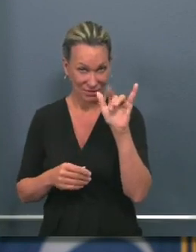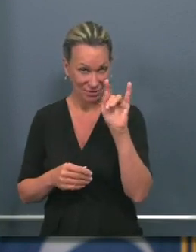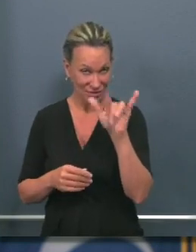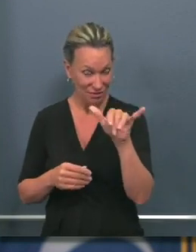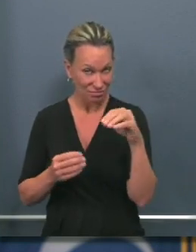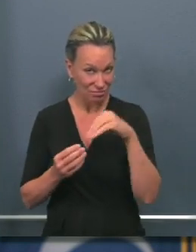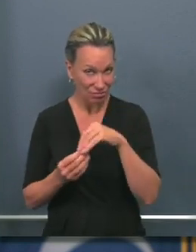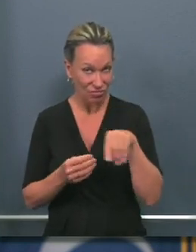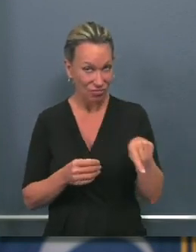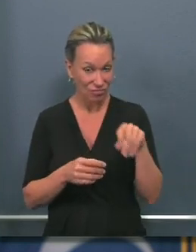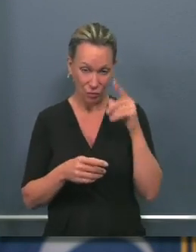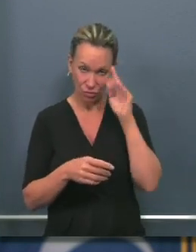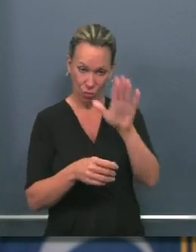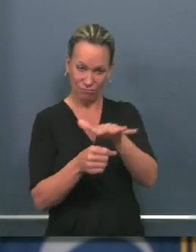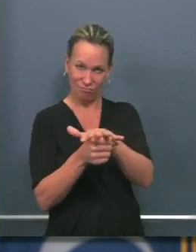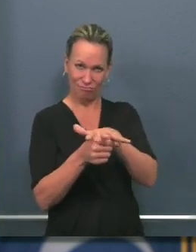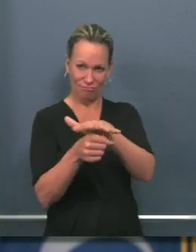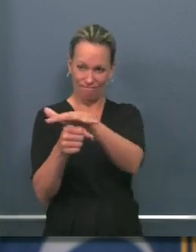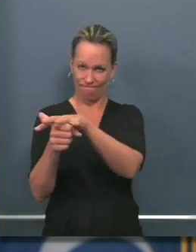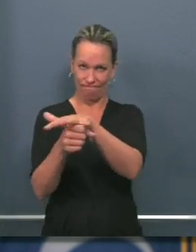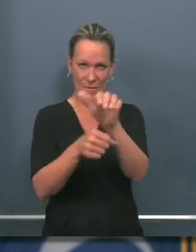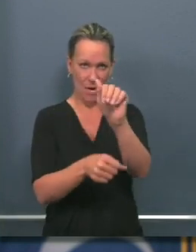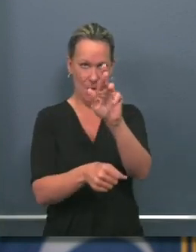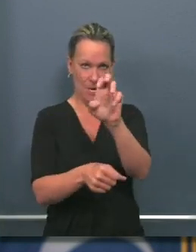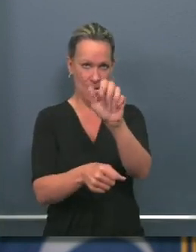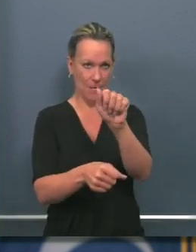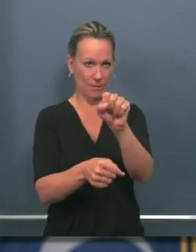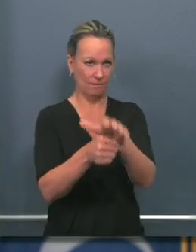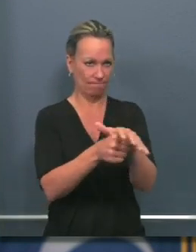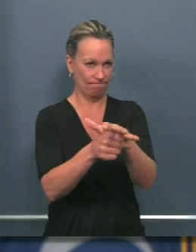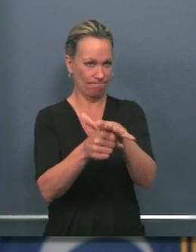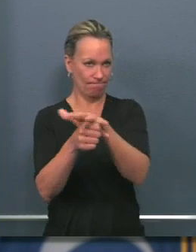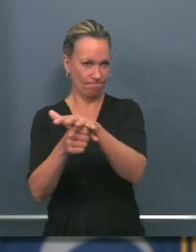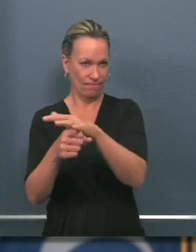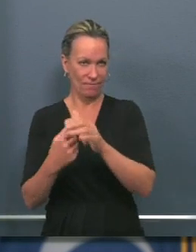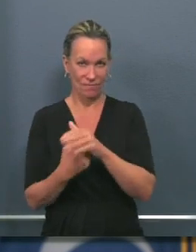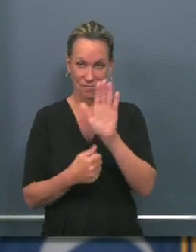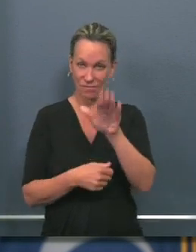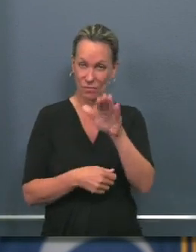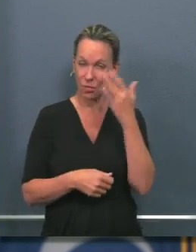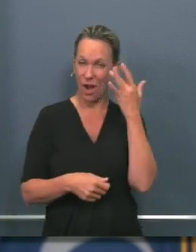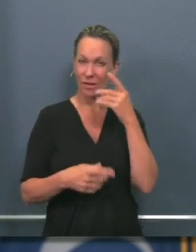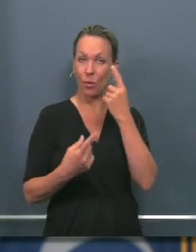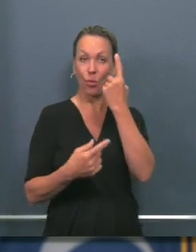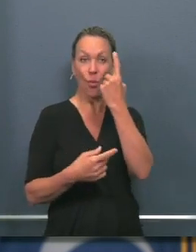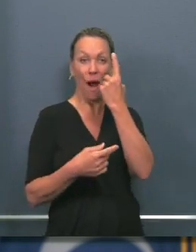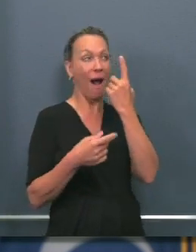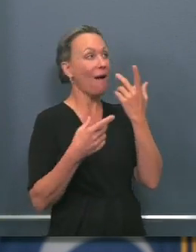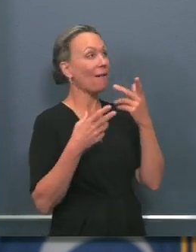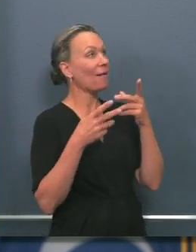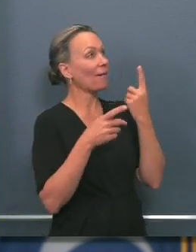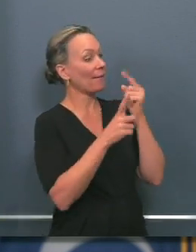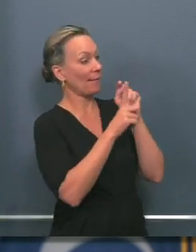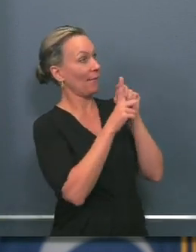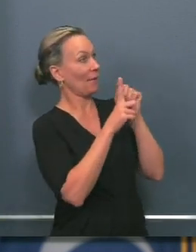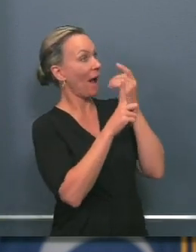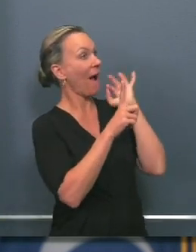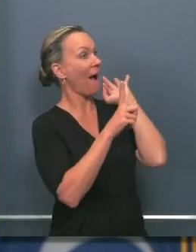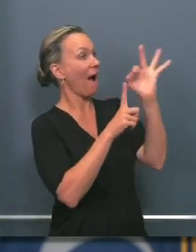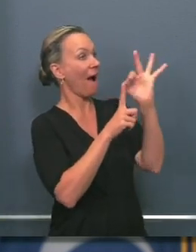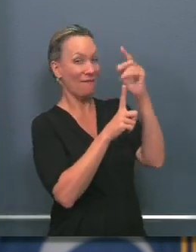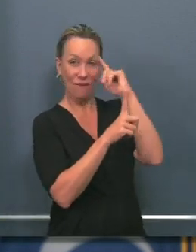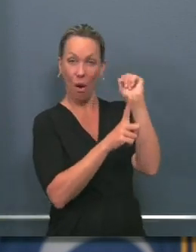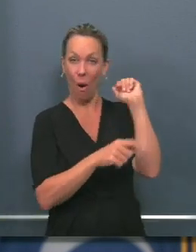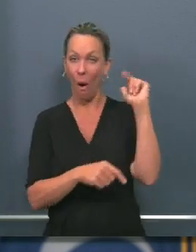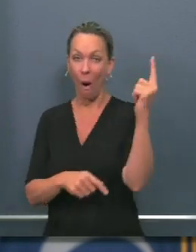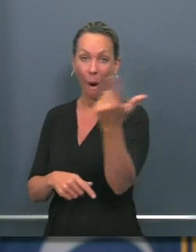recognizing, again, that one size does not fit all, and they can pace accordingly. And I'll just end on that and open